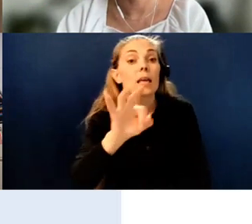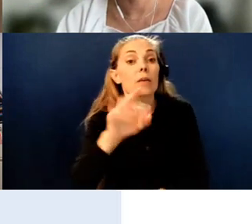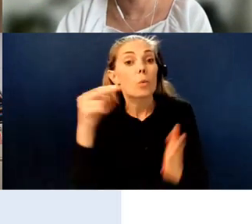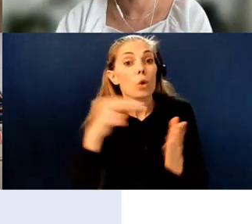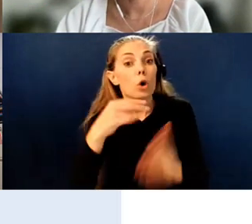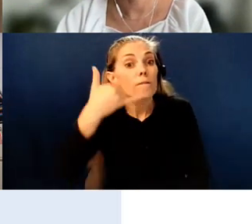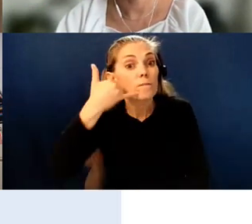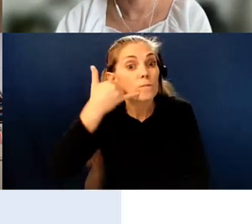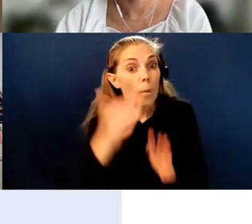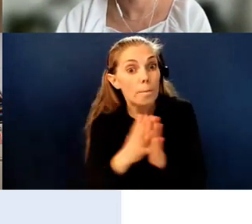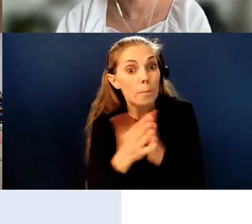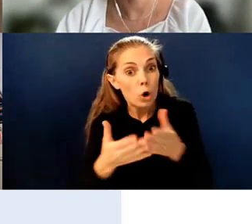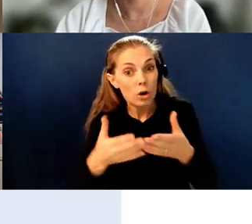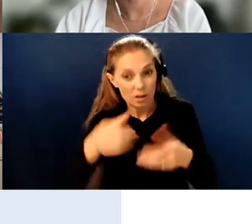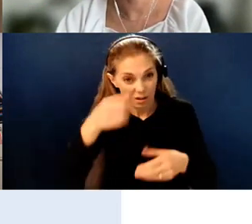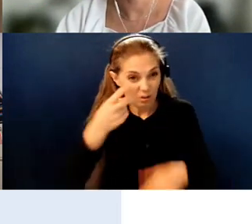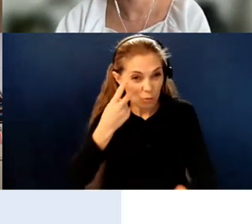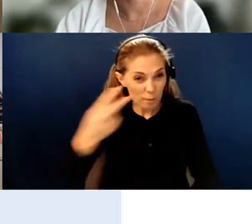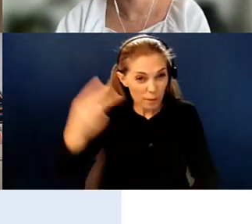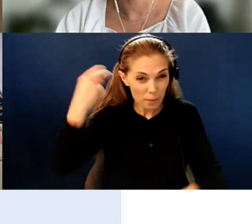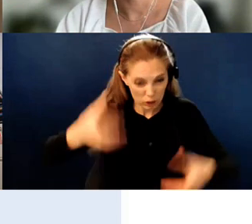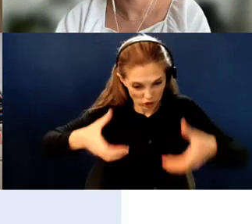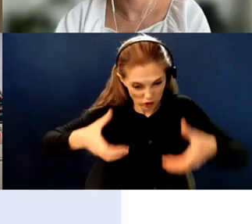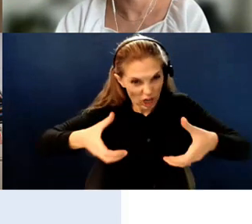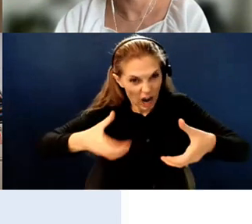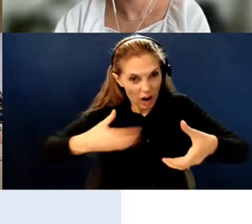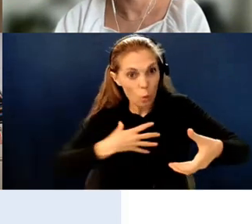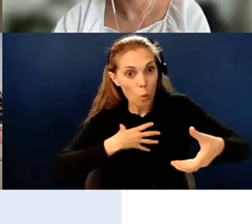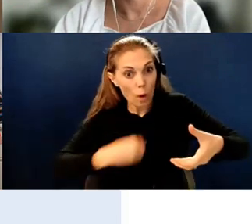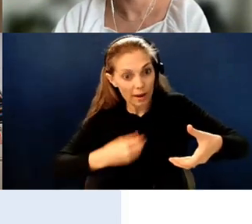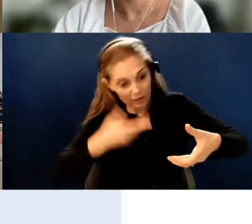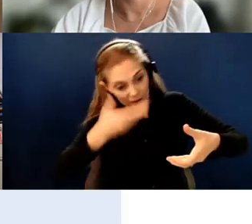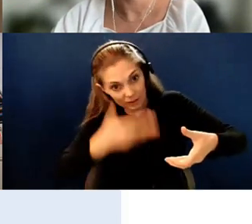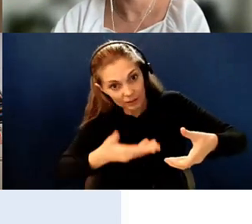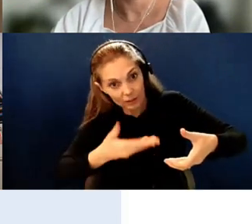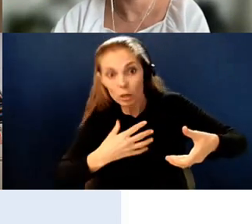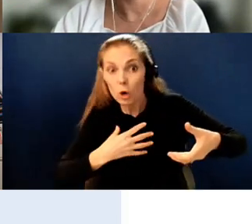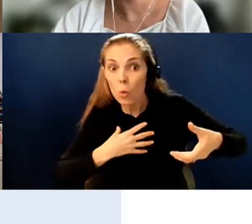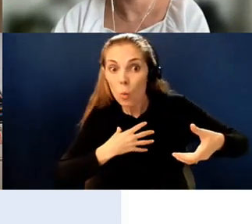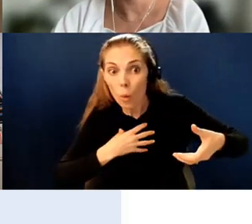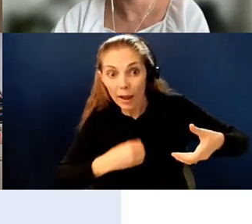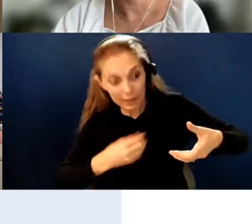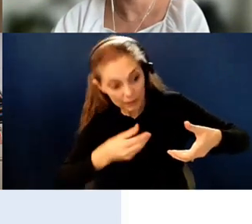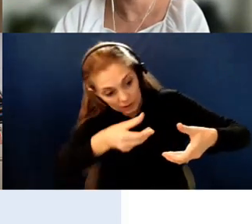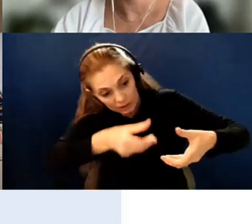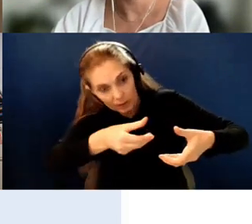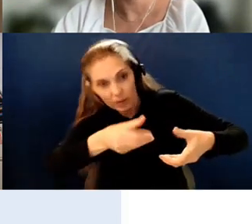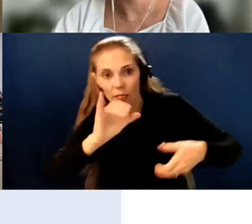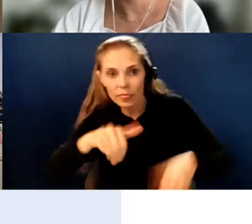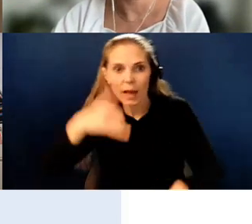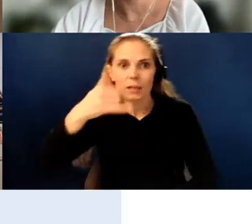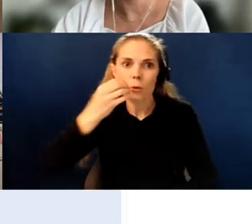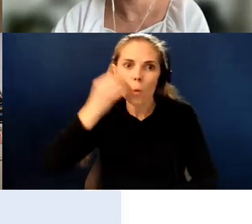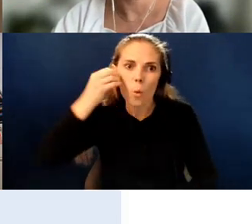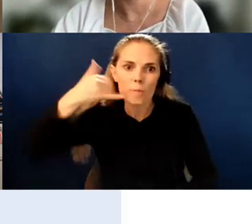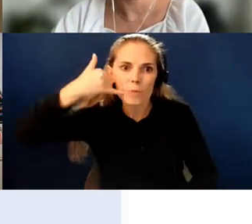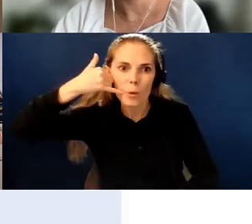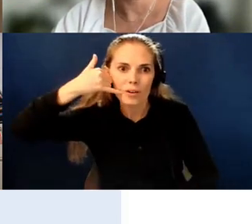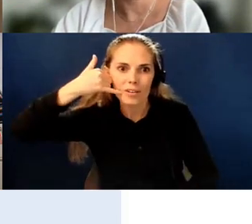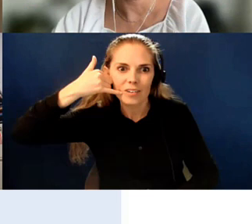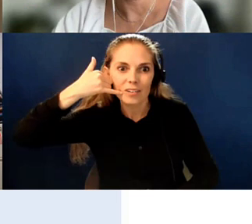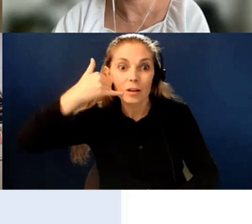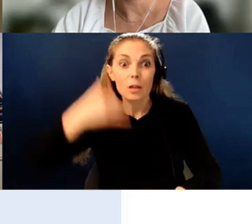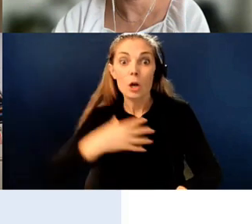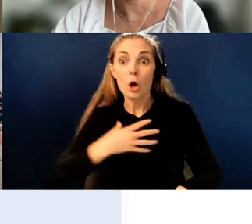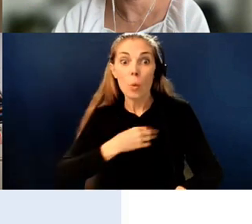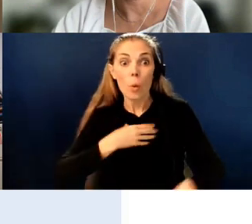smaller and smaller and smaller. And white pages only list landlines, right? So, you know, people keep dropping them. So chances are,